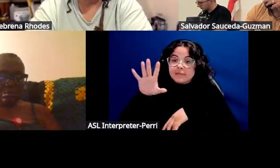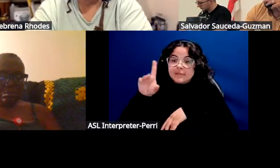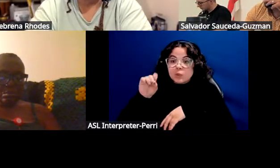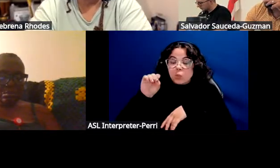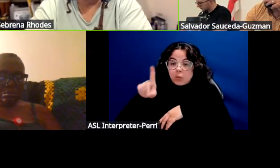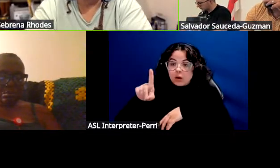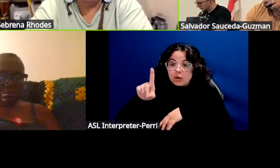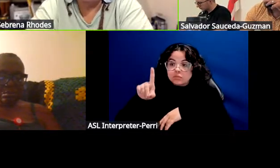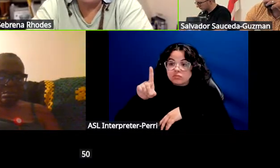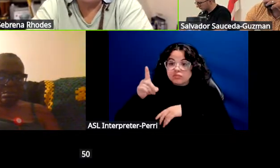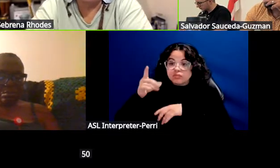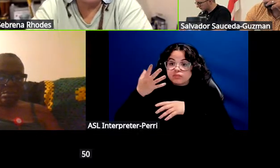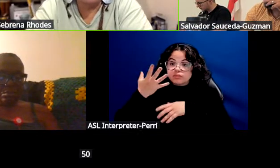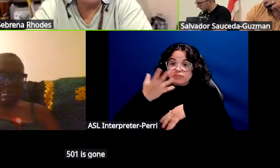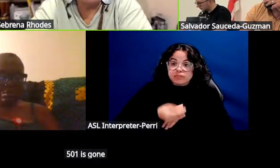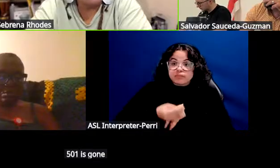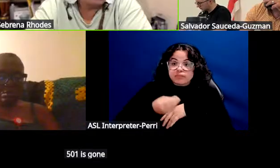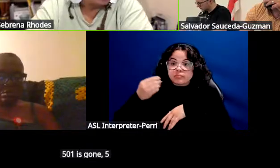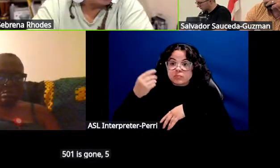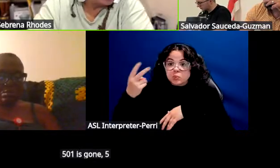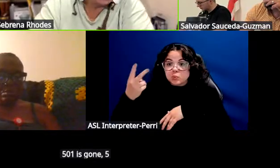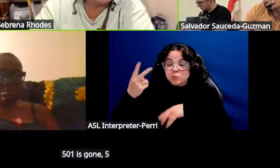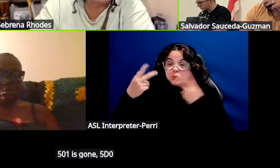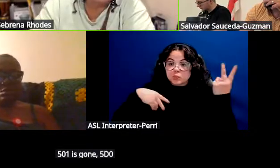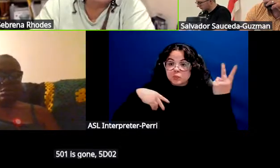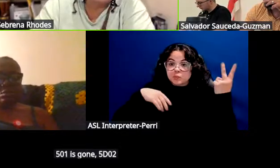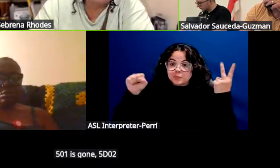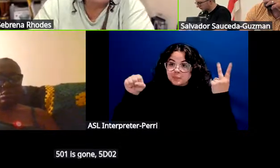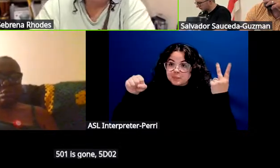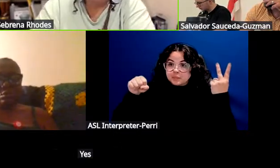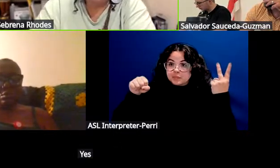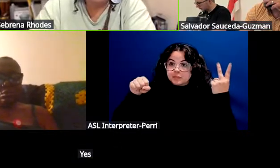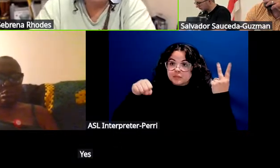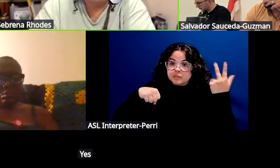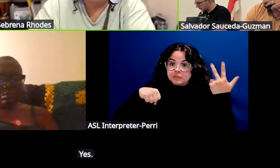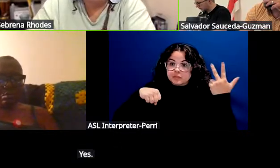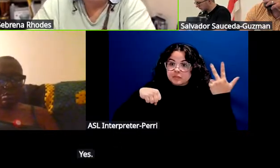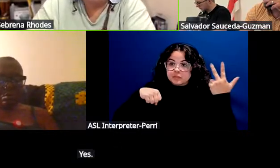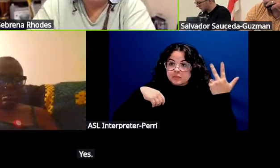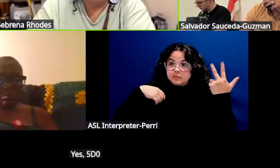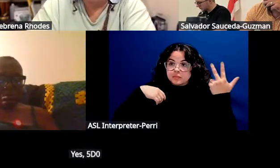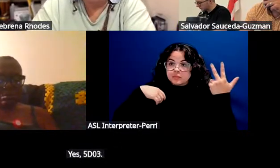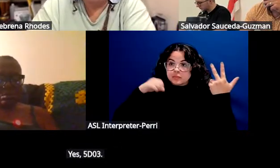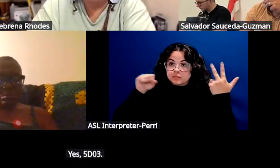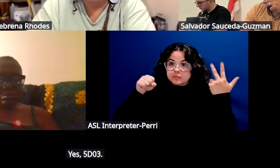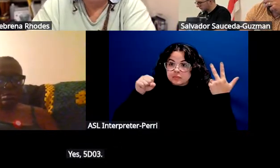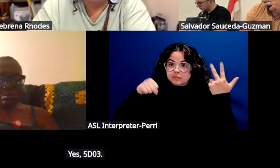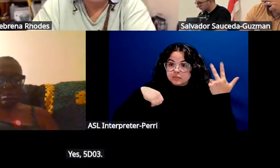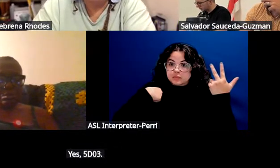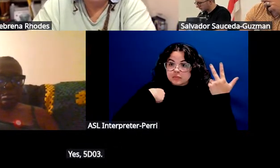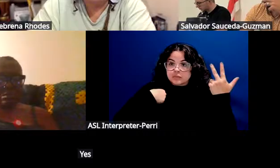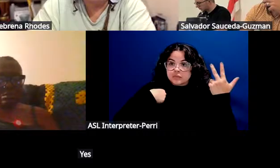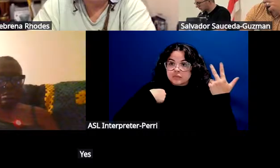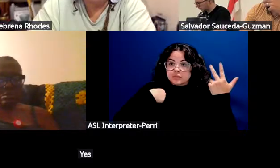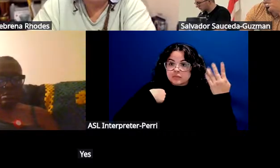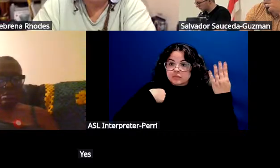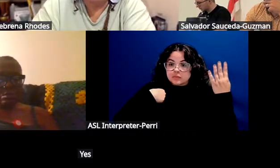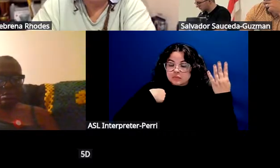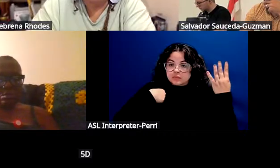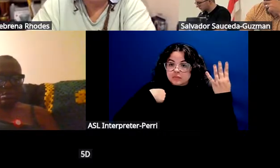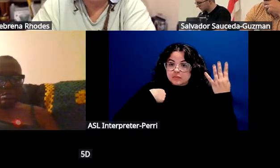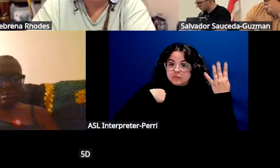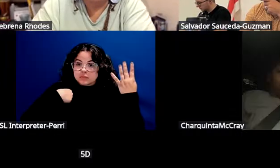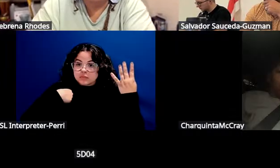5D01 is gone. 5D02, yes. 5D03, Yes. 5D04,